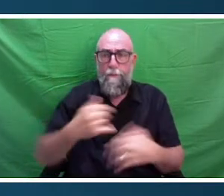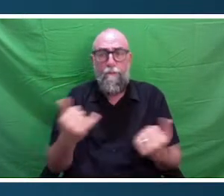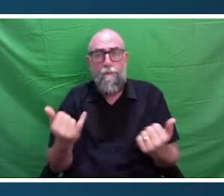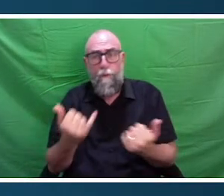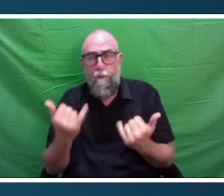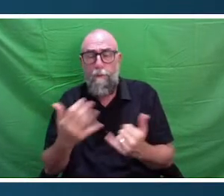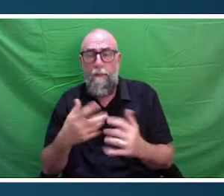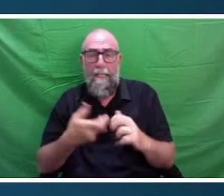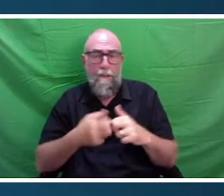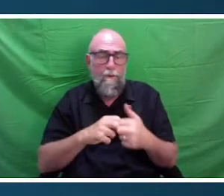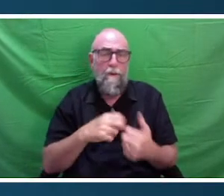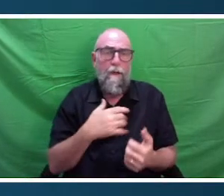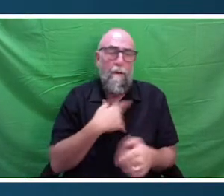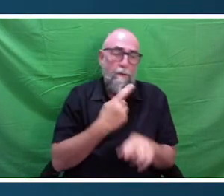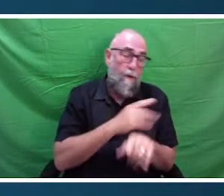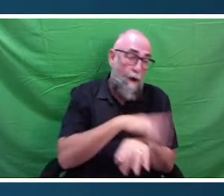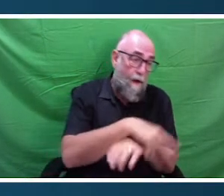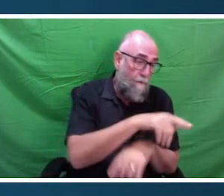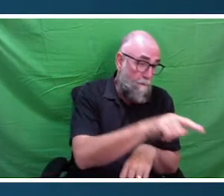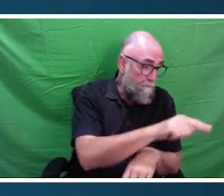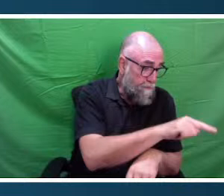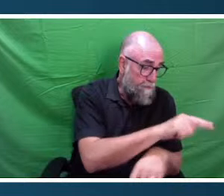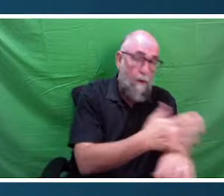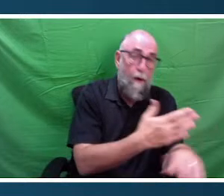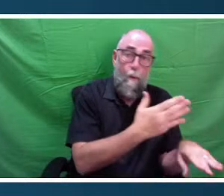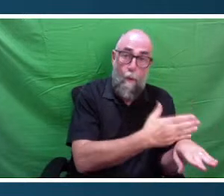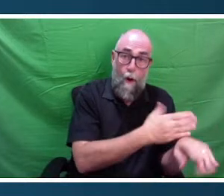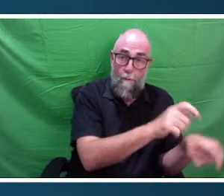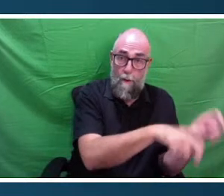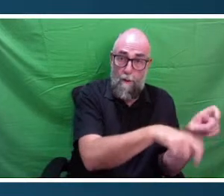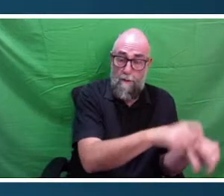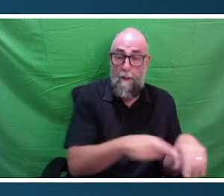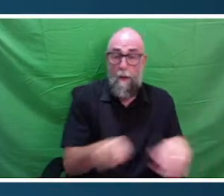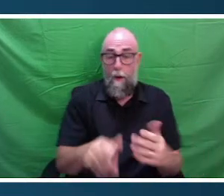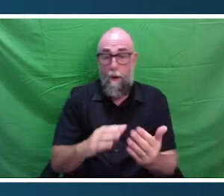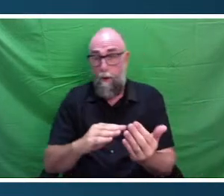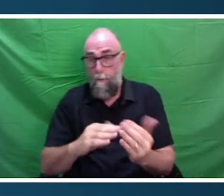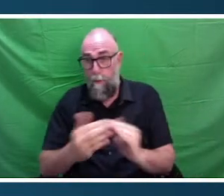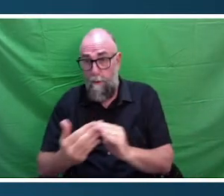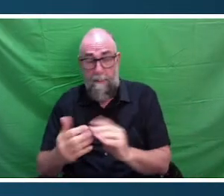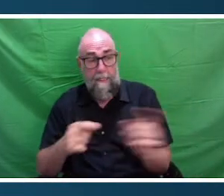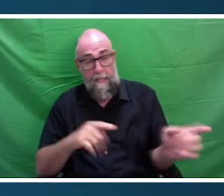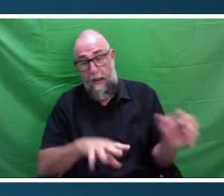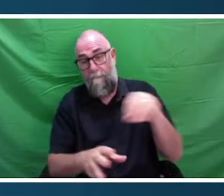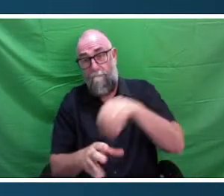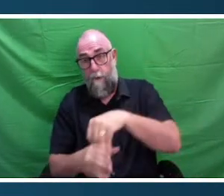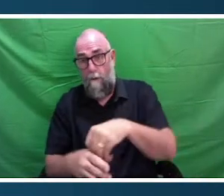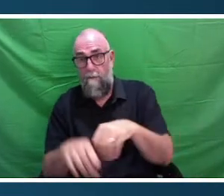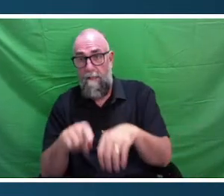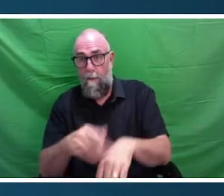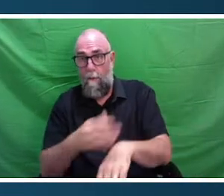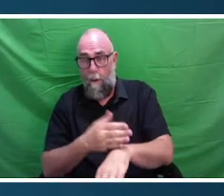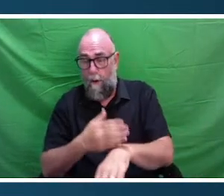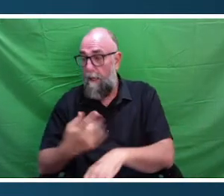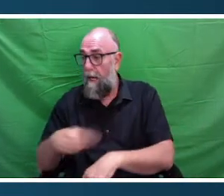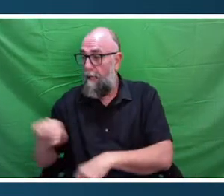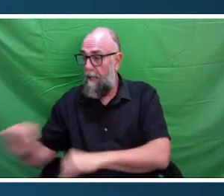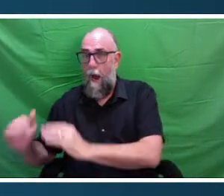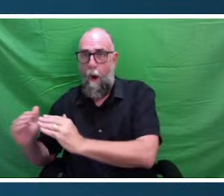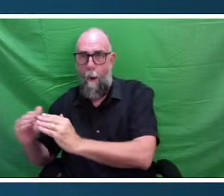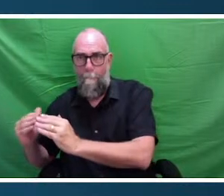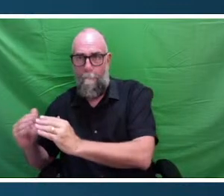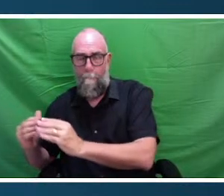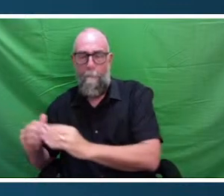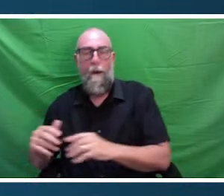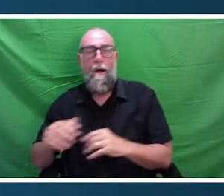workers, from the households themselves, and from the communities where these people are participating in the schemes from and they come from that are not going themselves